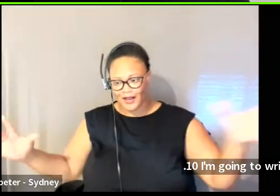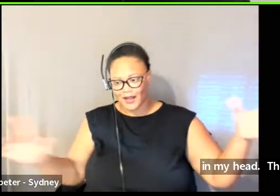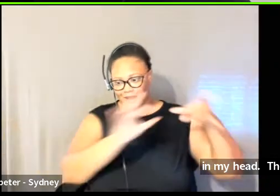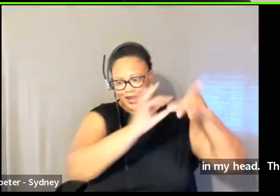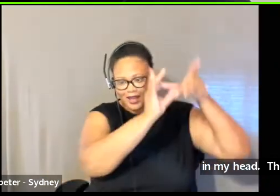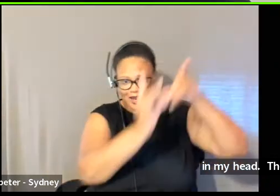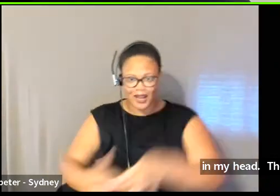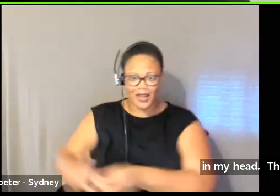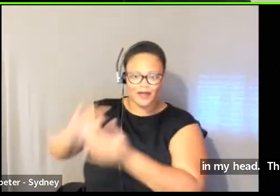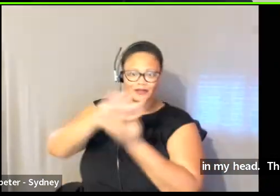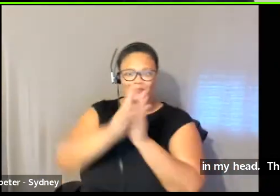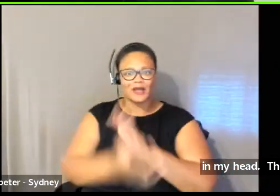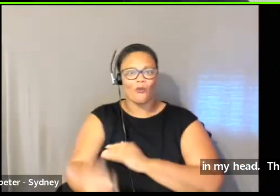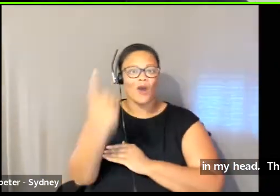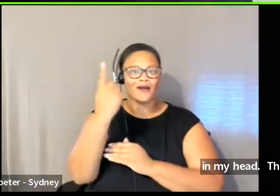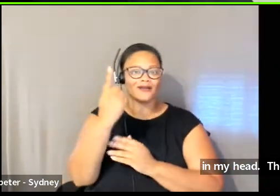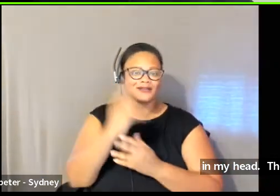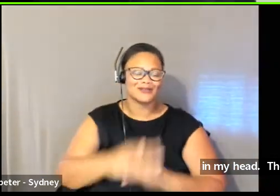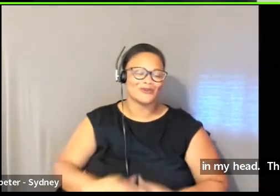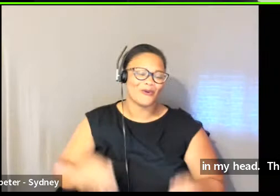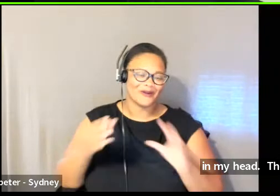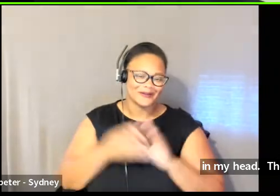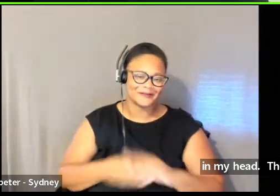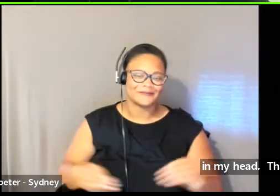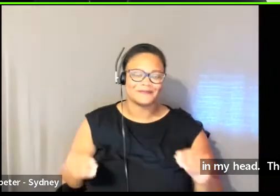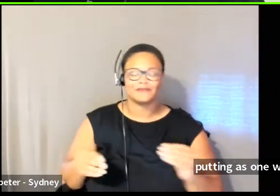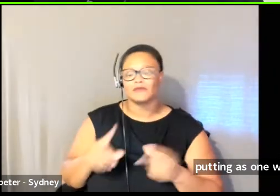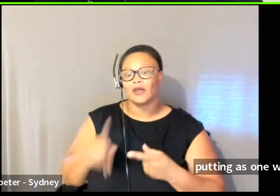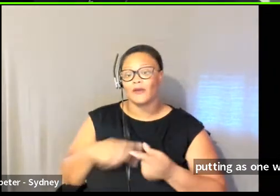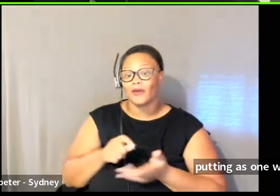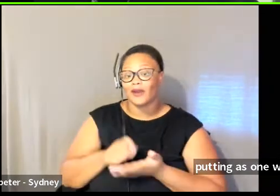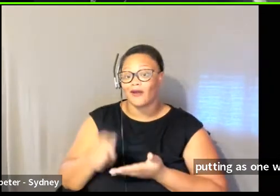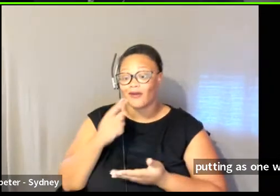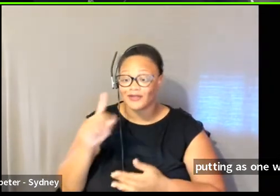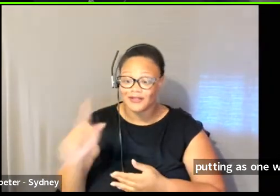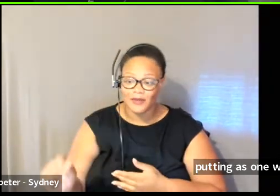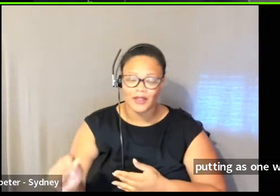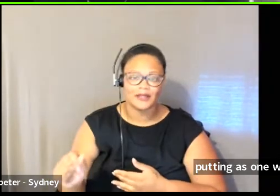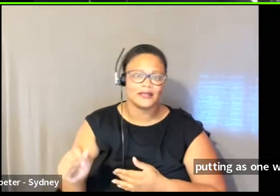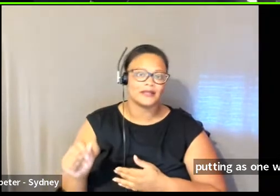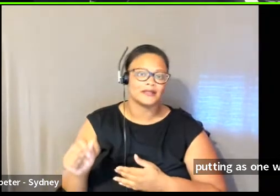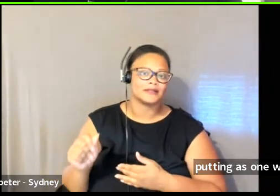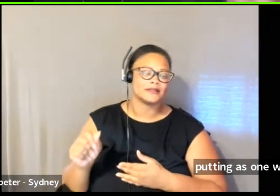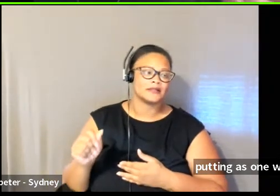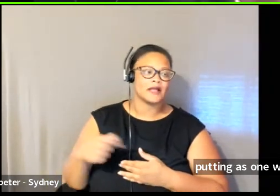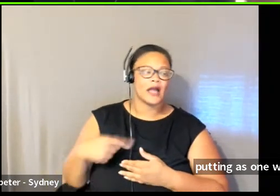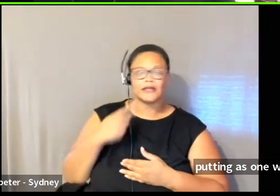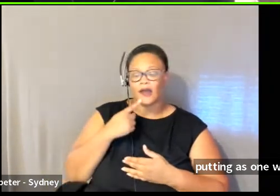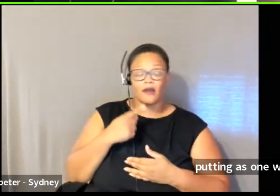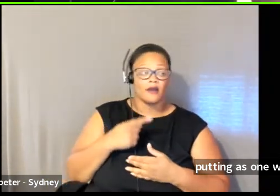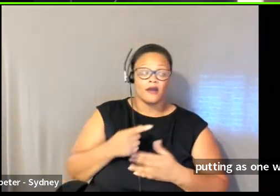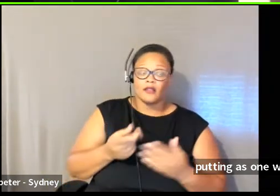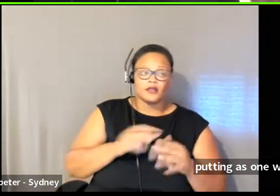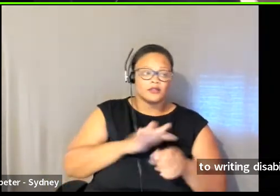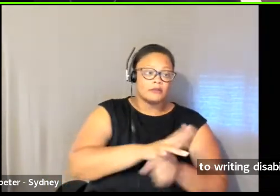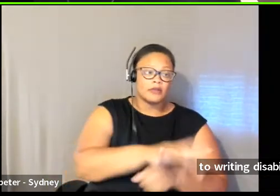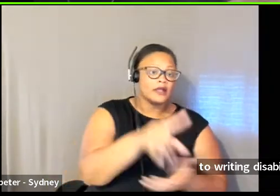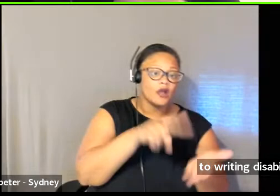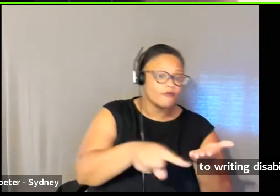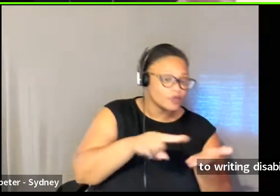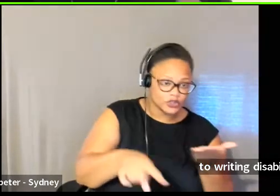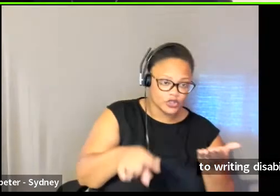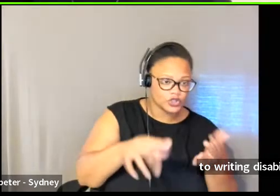story. When it comes to writing disability, I'm like, you know what? 1, there's plenty of research. 2, if you can't find any research, just pick